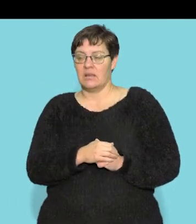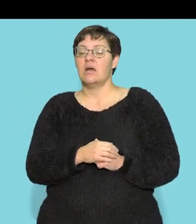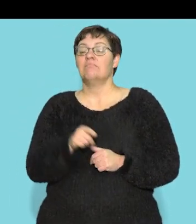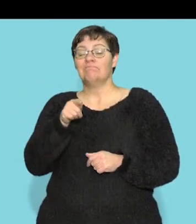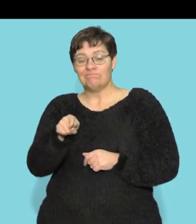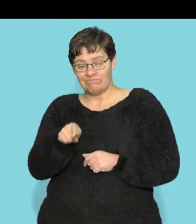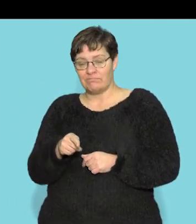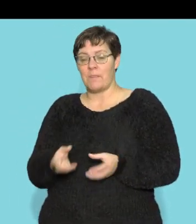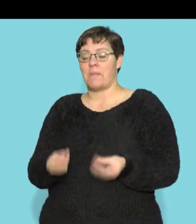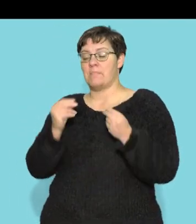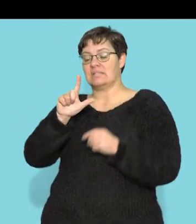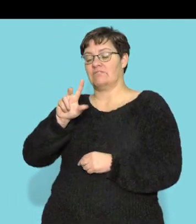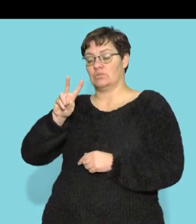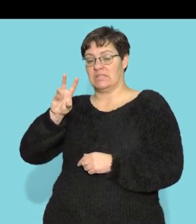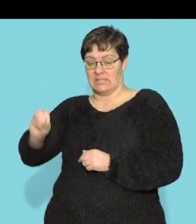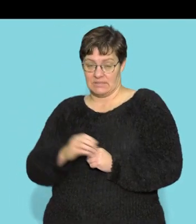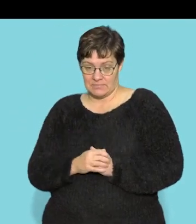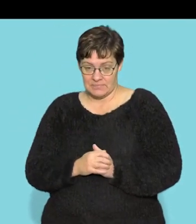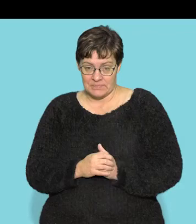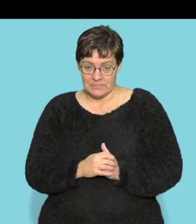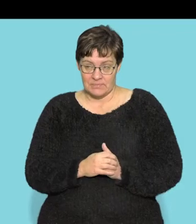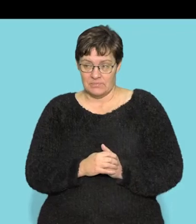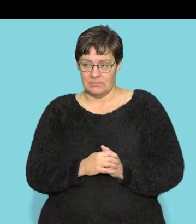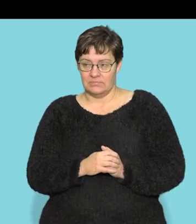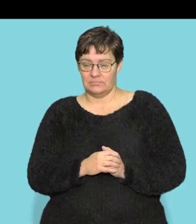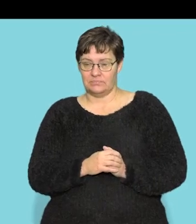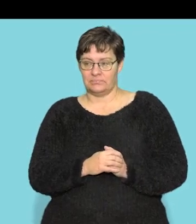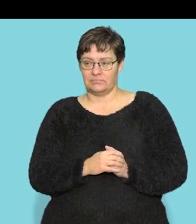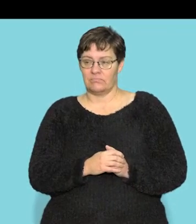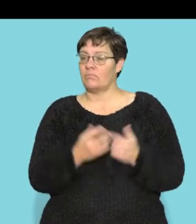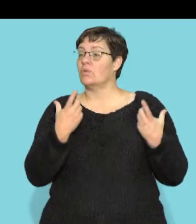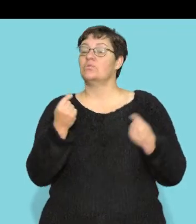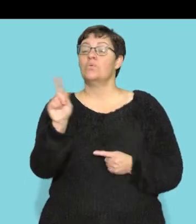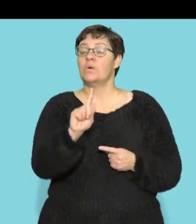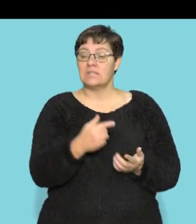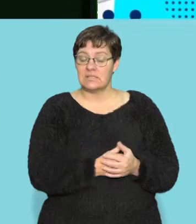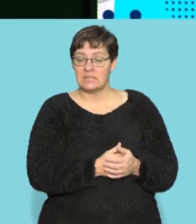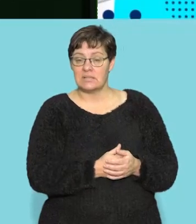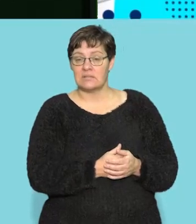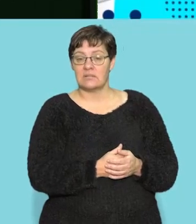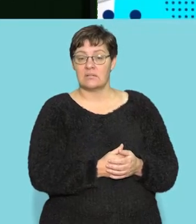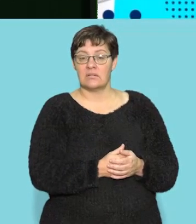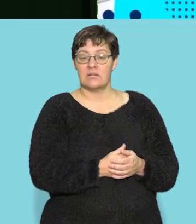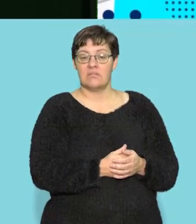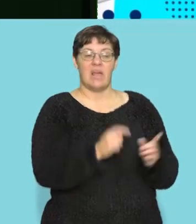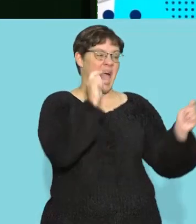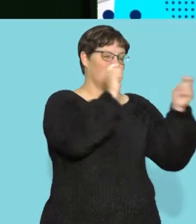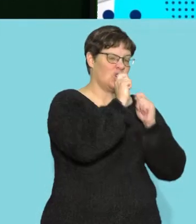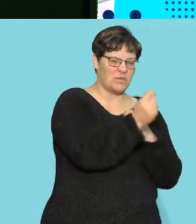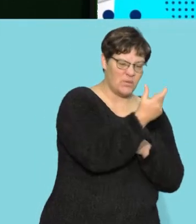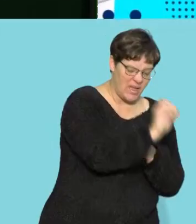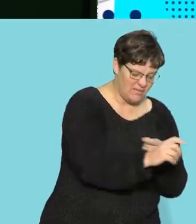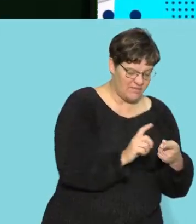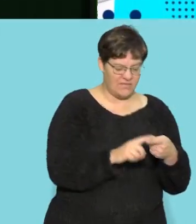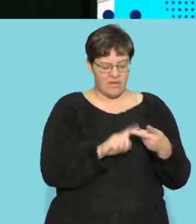is 720. Okay, what have we done in this segment? We've done a few adjustments and we've shown